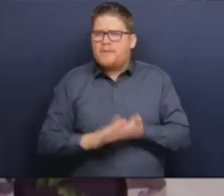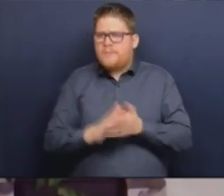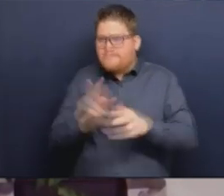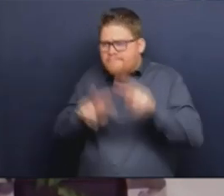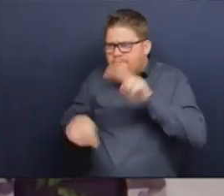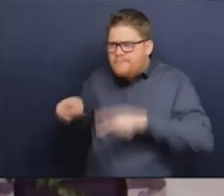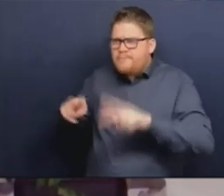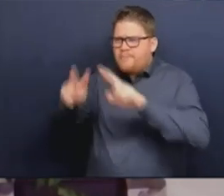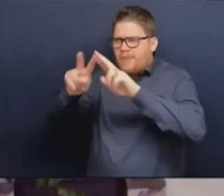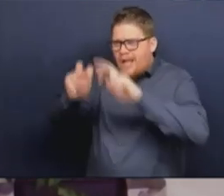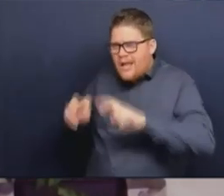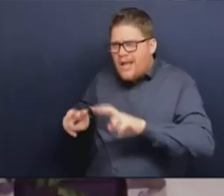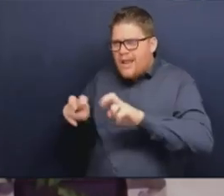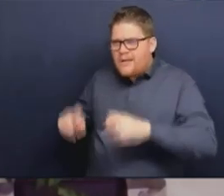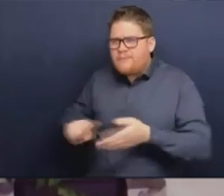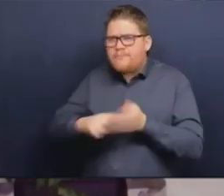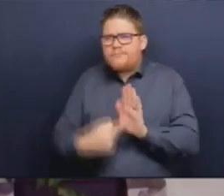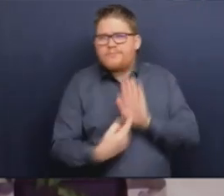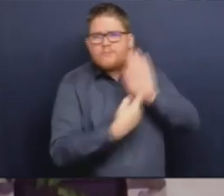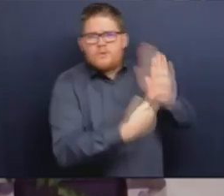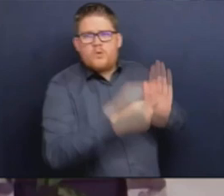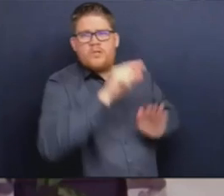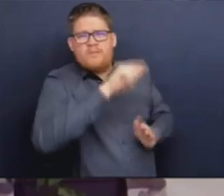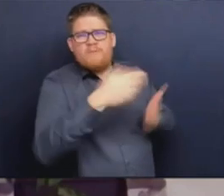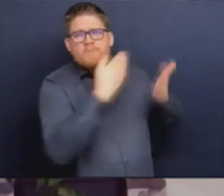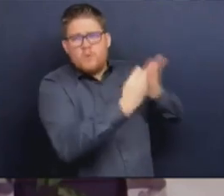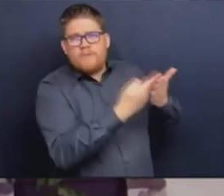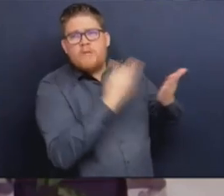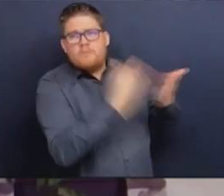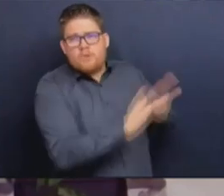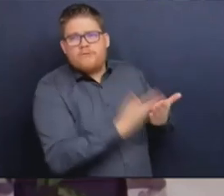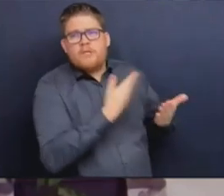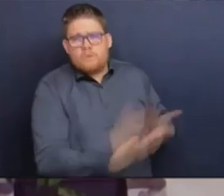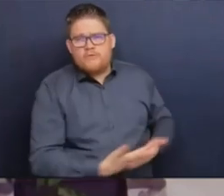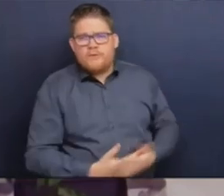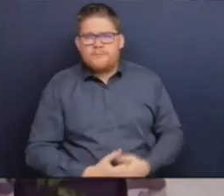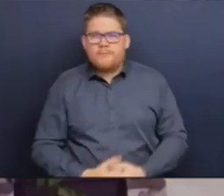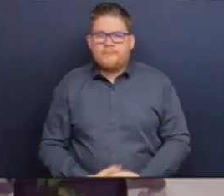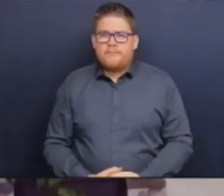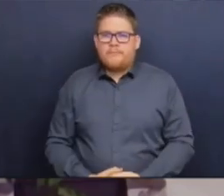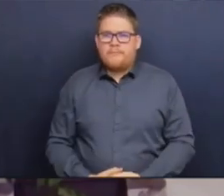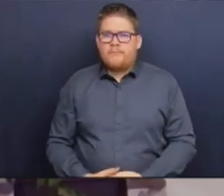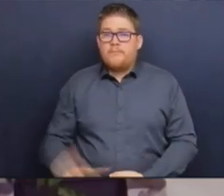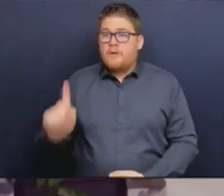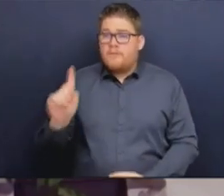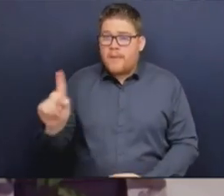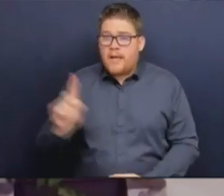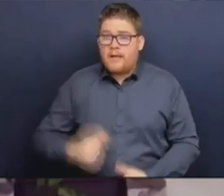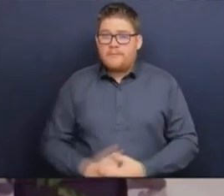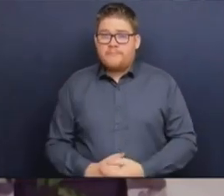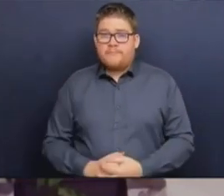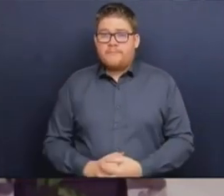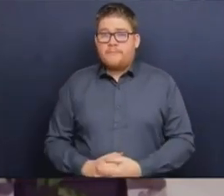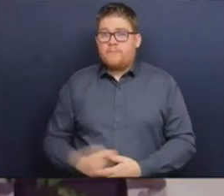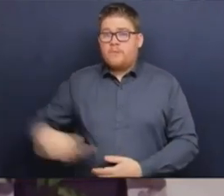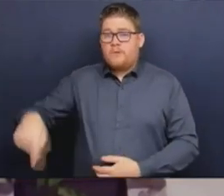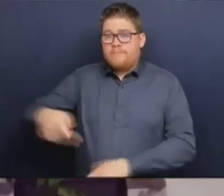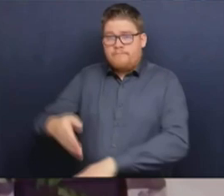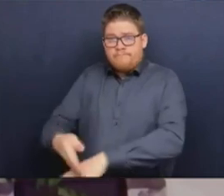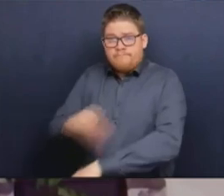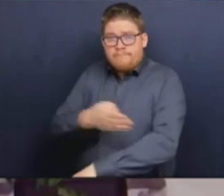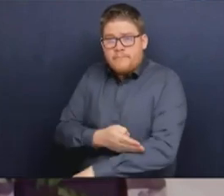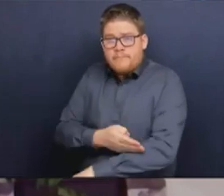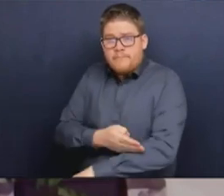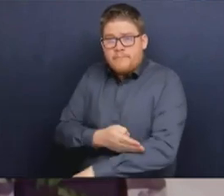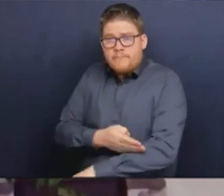data. However, in order to build trust in the data, it will be imperative to adhere to the principles of